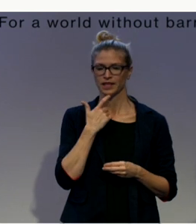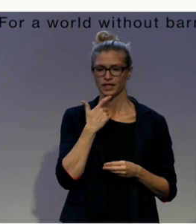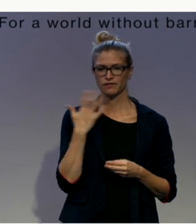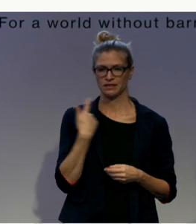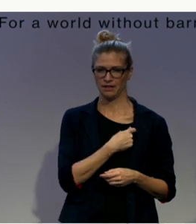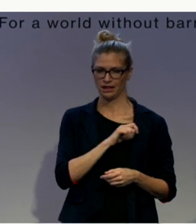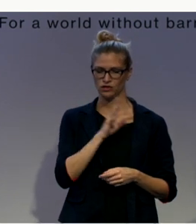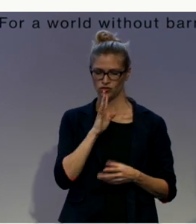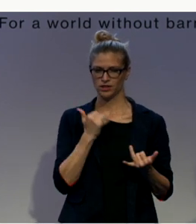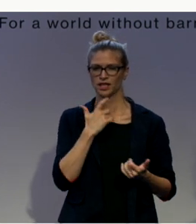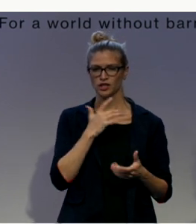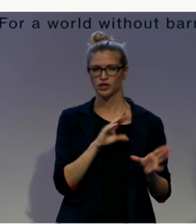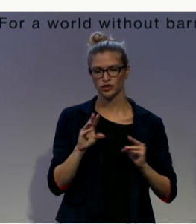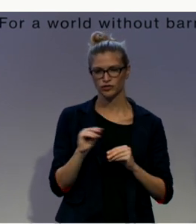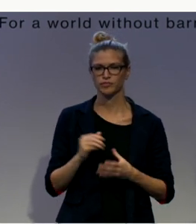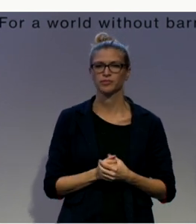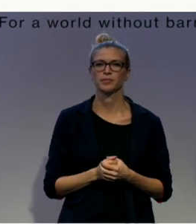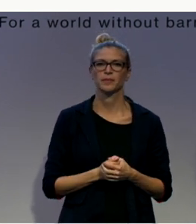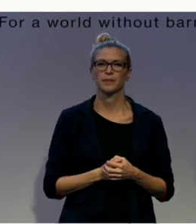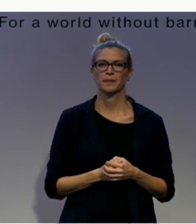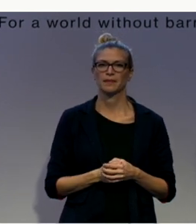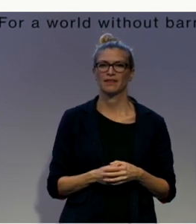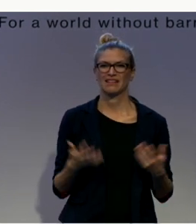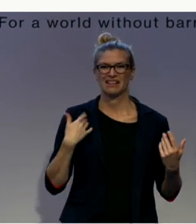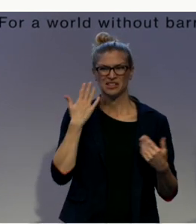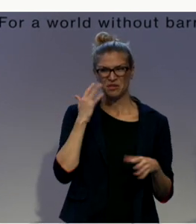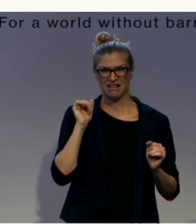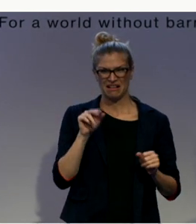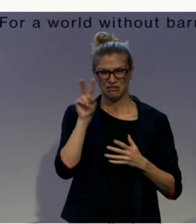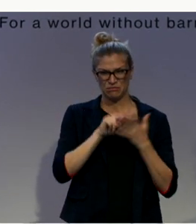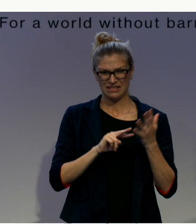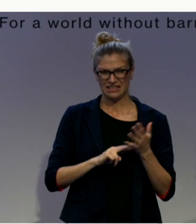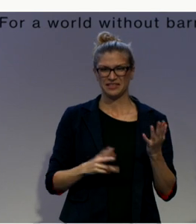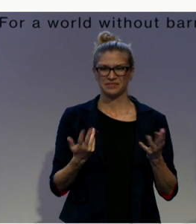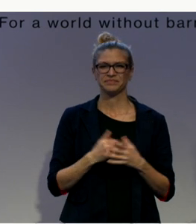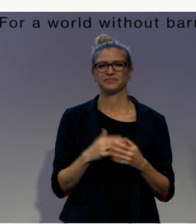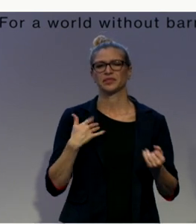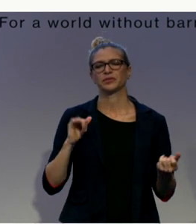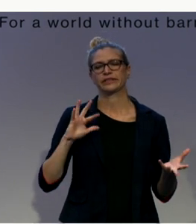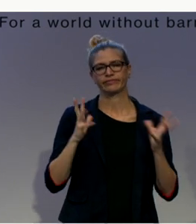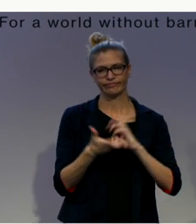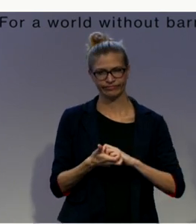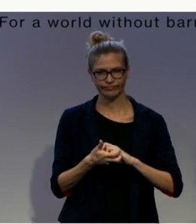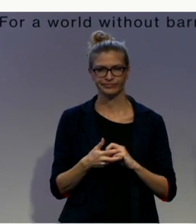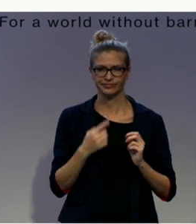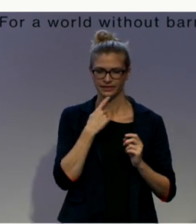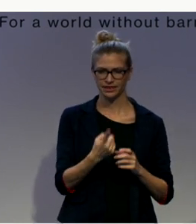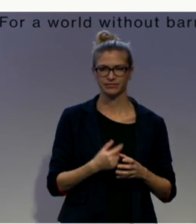You have been able to read what Carola said on there, so I will complement the translation.